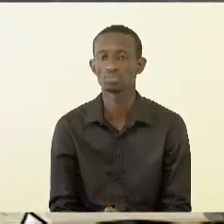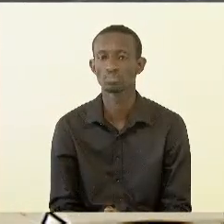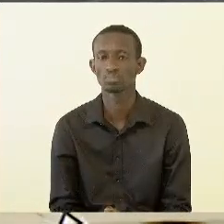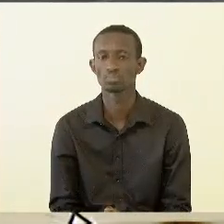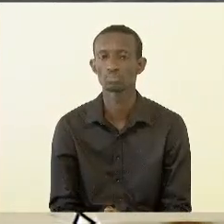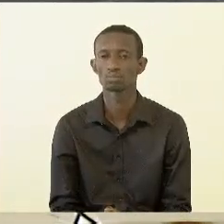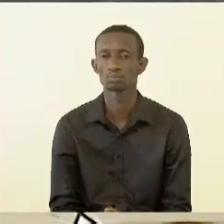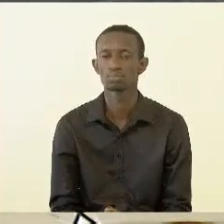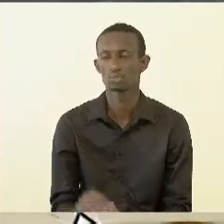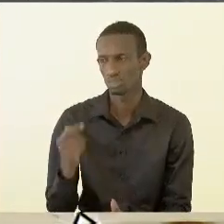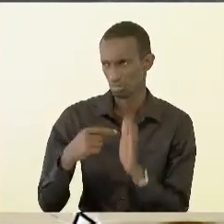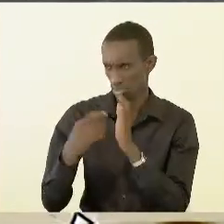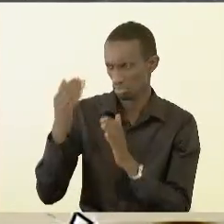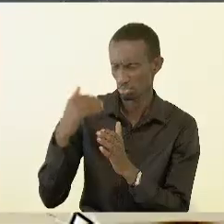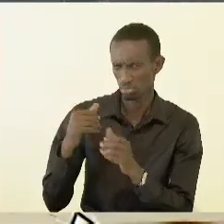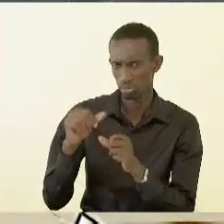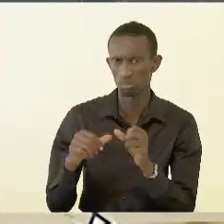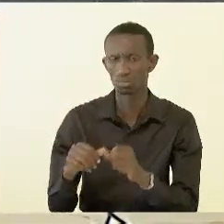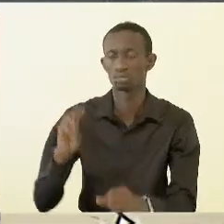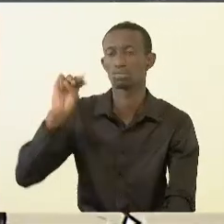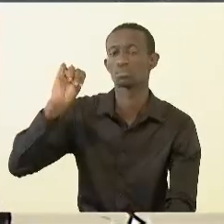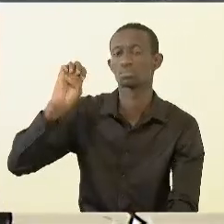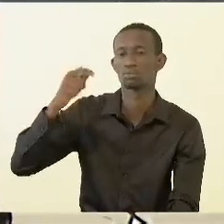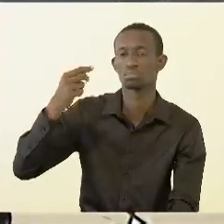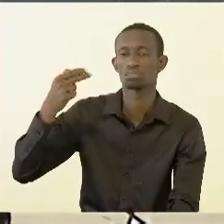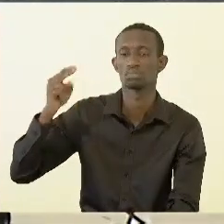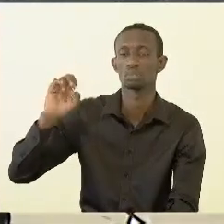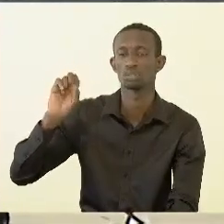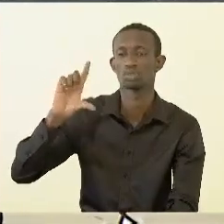Then we mentioned about even methanoic